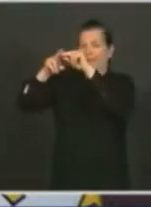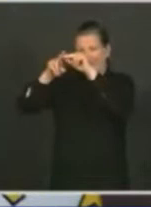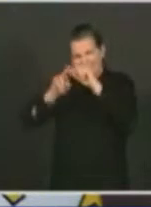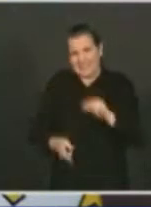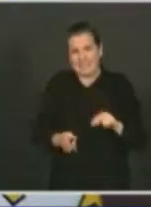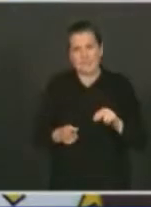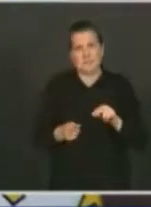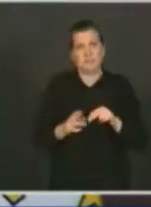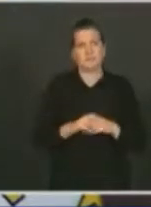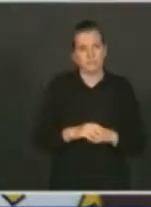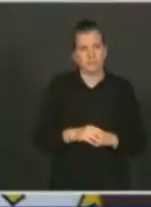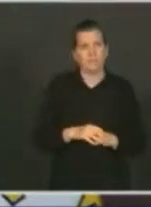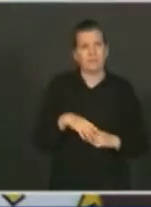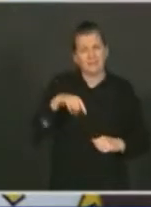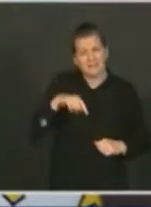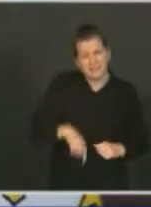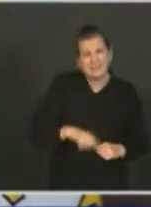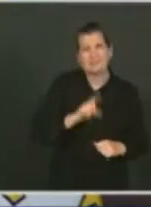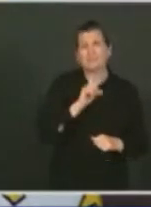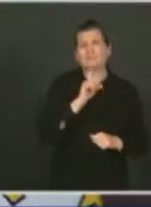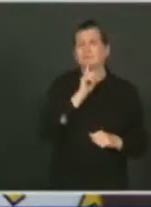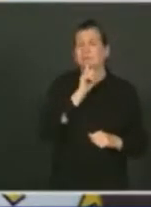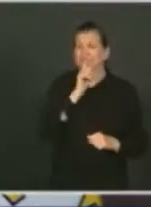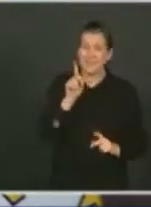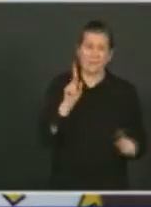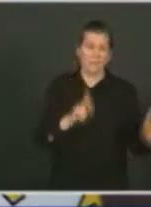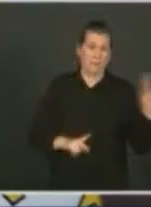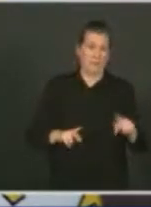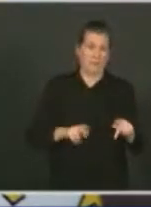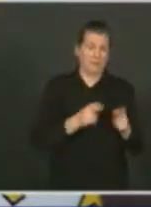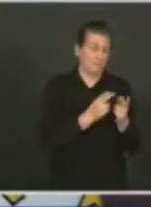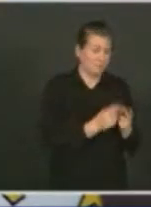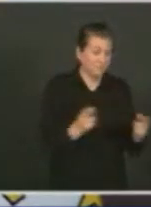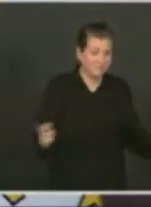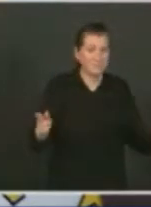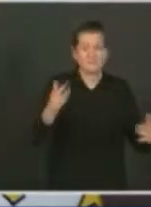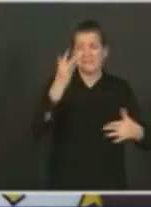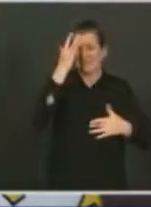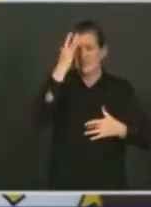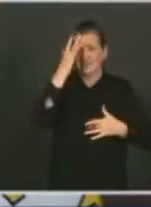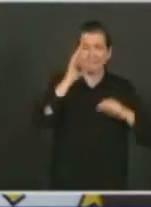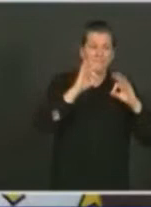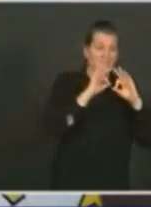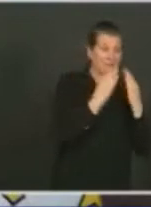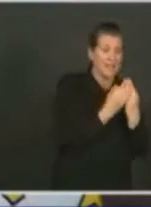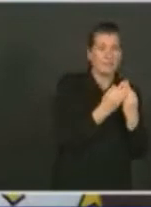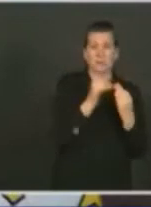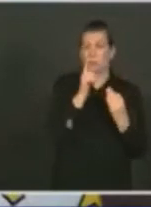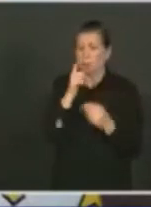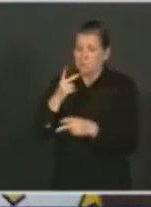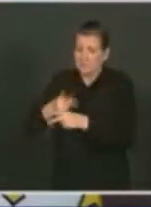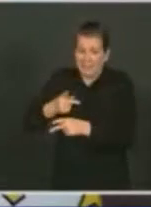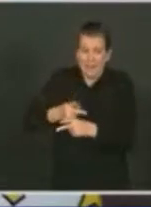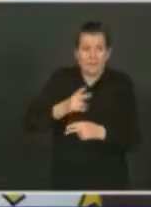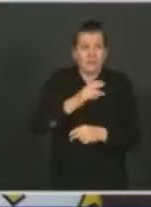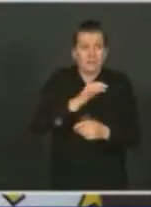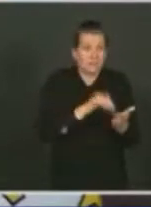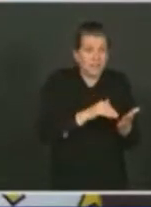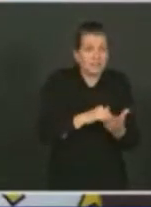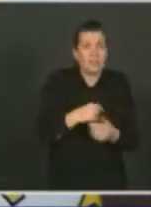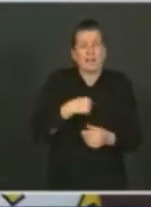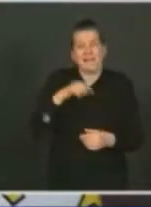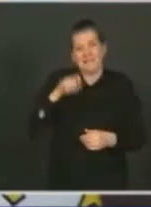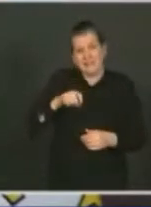real. These are real patients, real people, real families, real healthcare workers, real lives. I implore all of you to reevaluate your